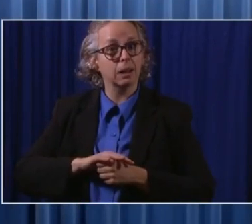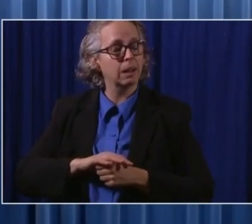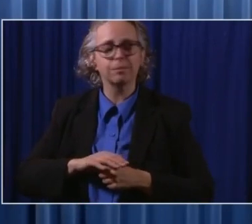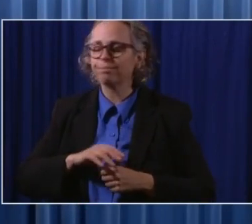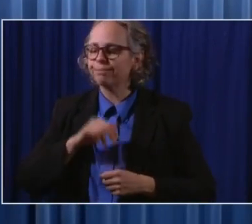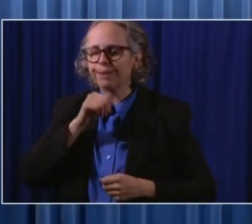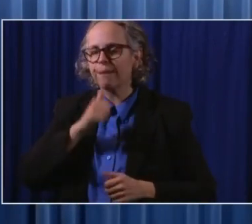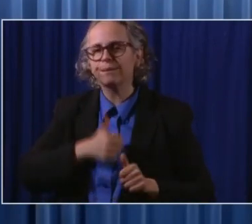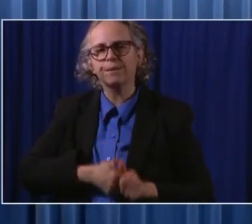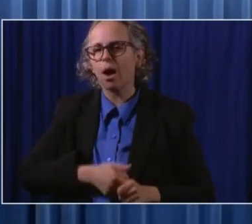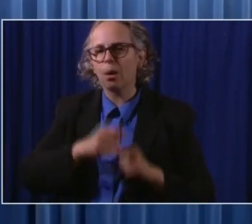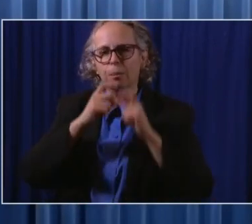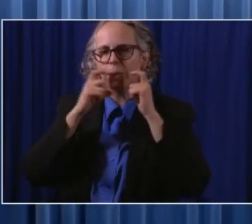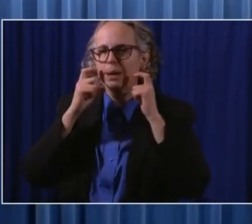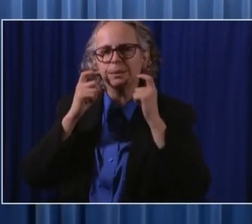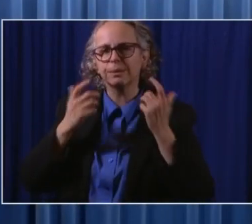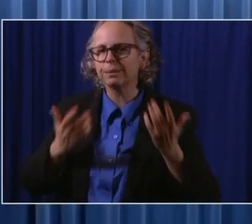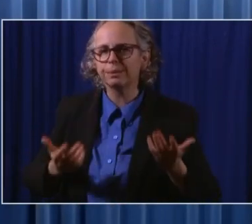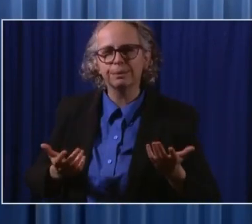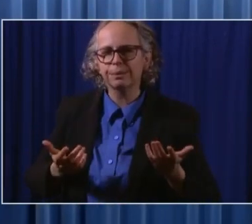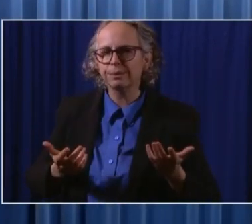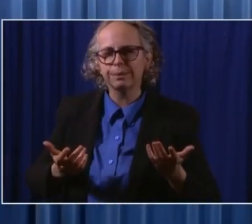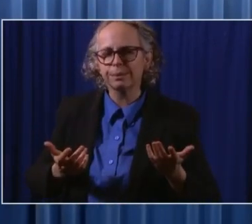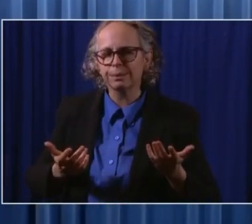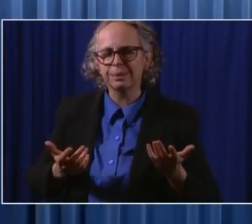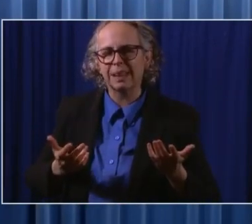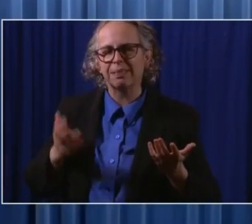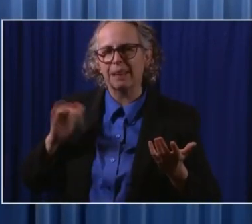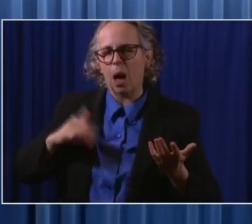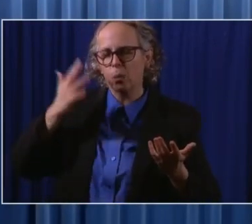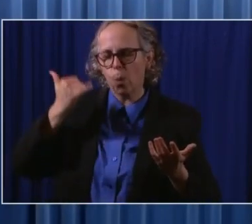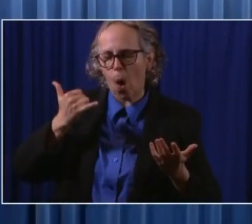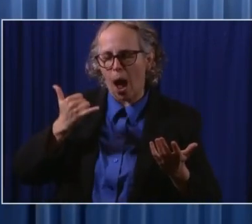is one of the reasons that you're seeing the spread, and that spread